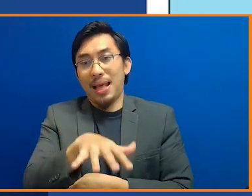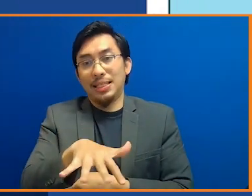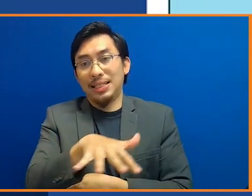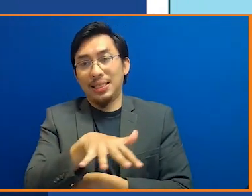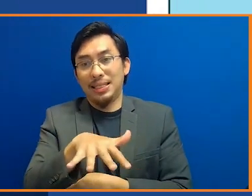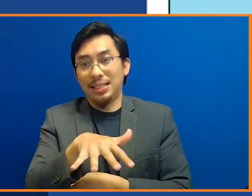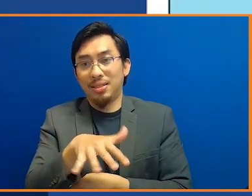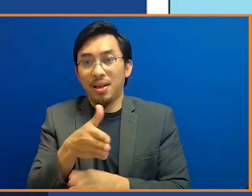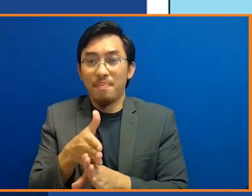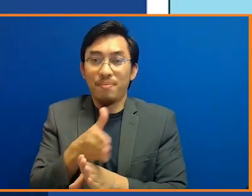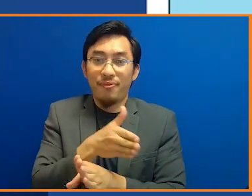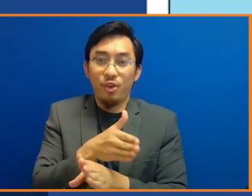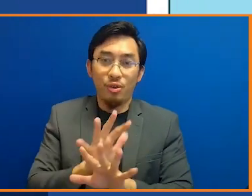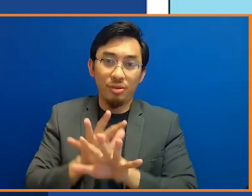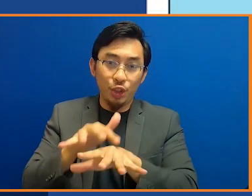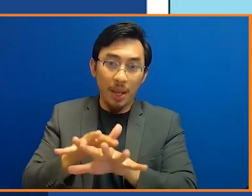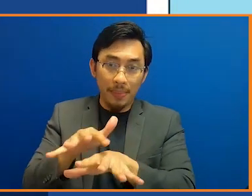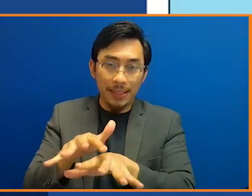they were before the tsunami.